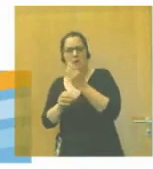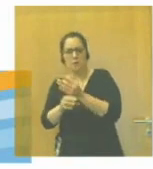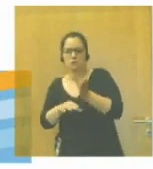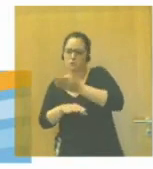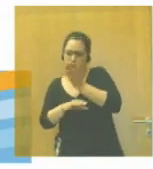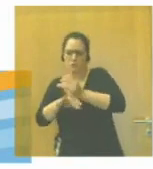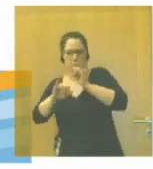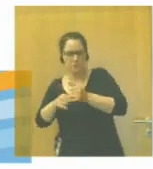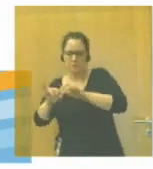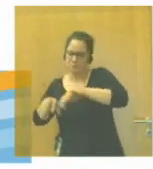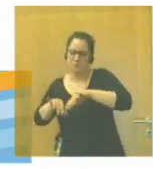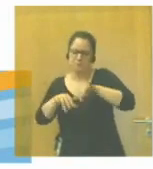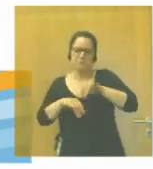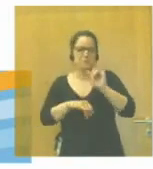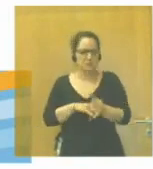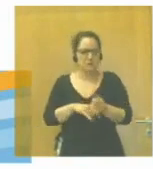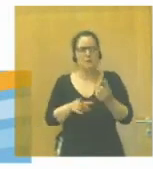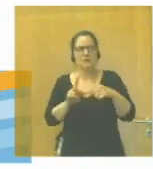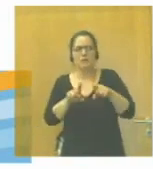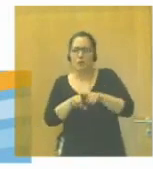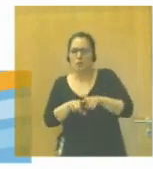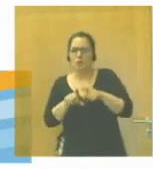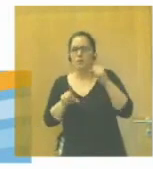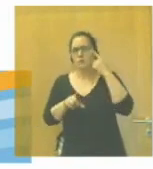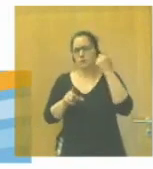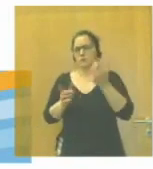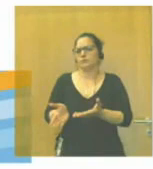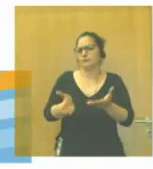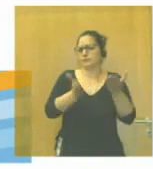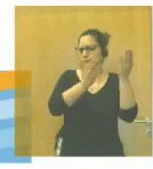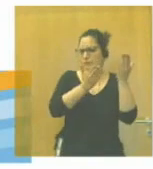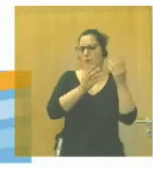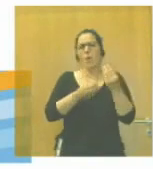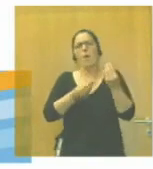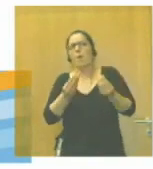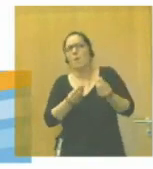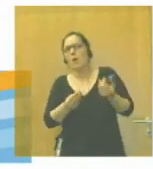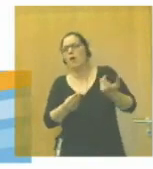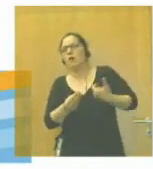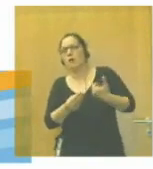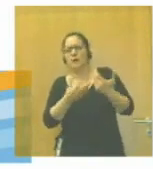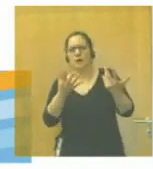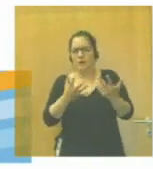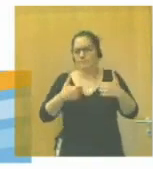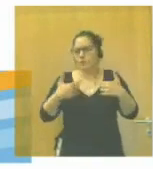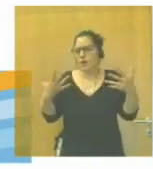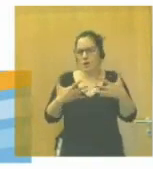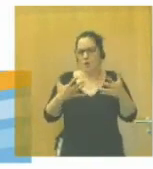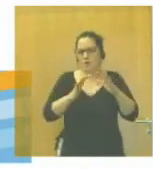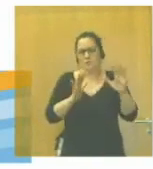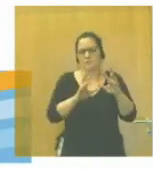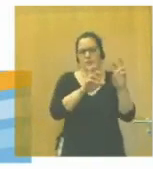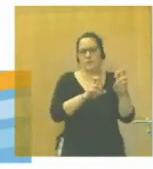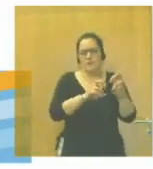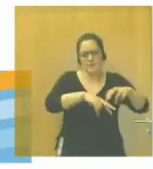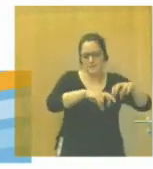different reasons for this that I'm not really going to go into today, but it doesn't mean we give up. It means that we really hone in on what